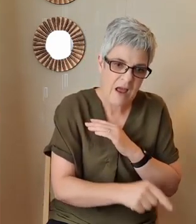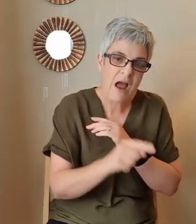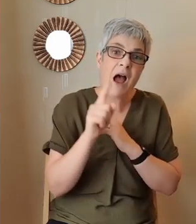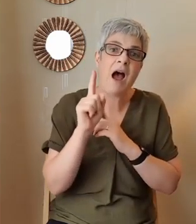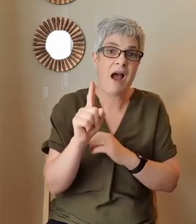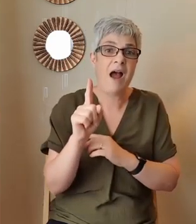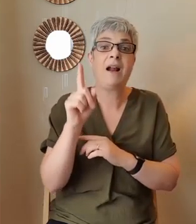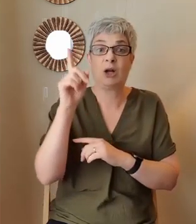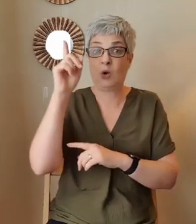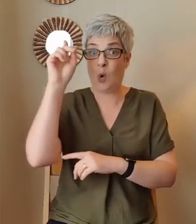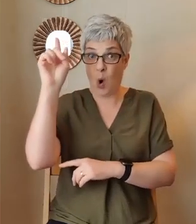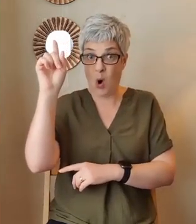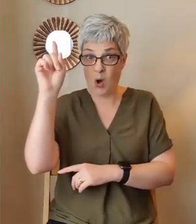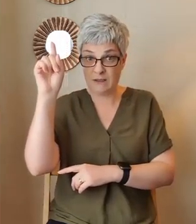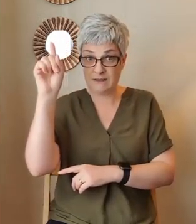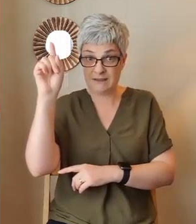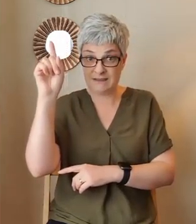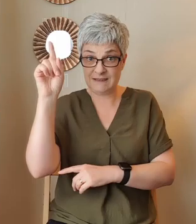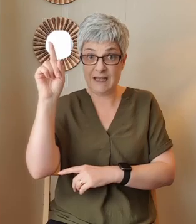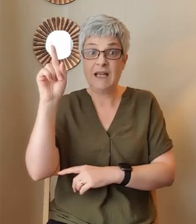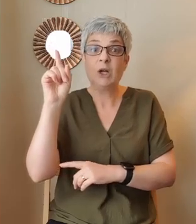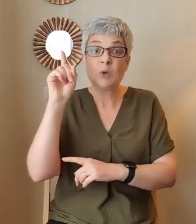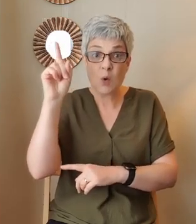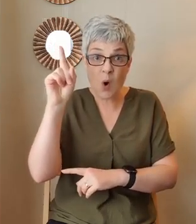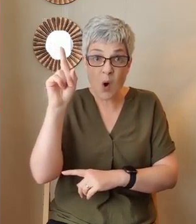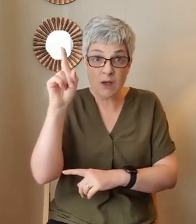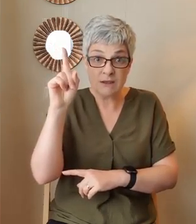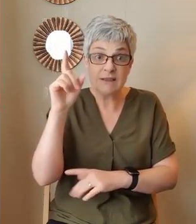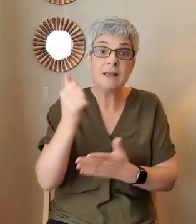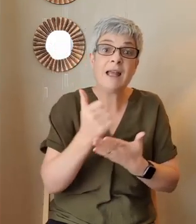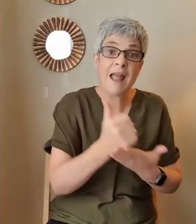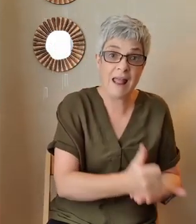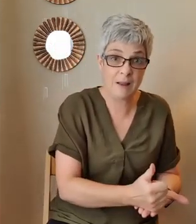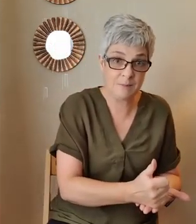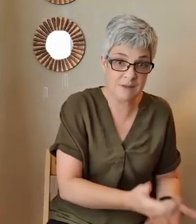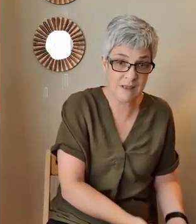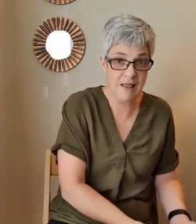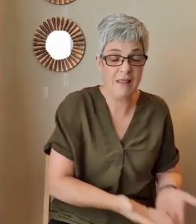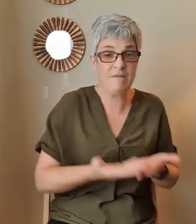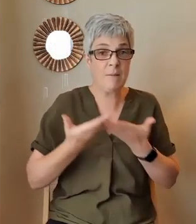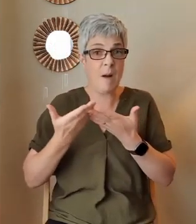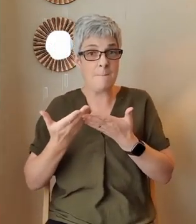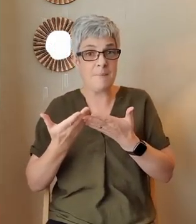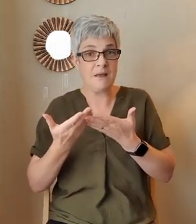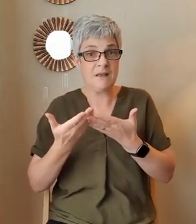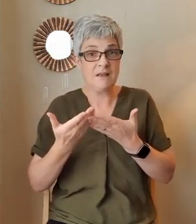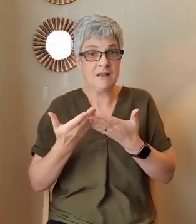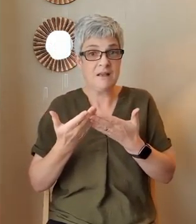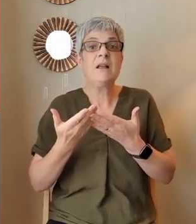God, second part of verse 6, unless God steps in and raises him up, he's had it.